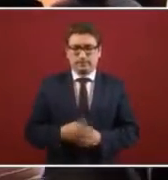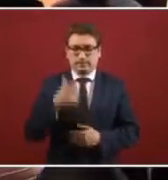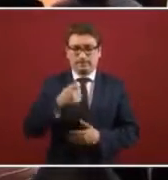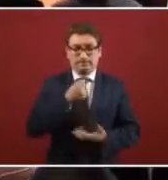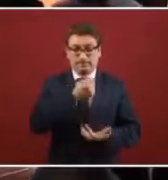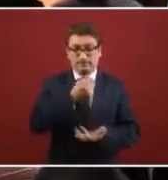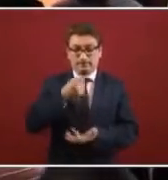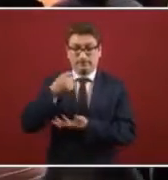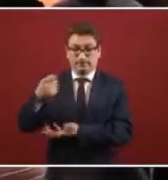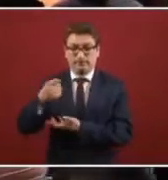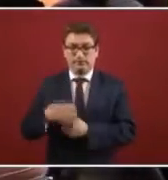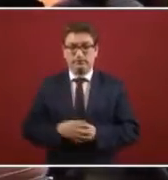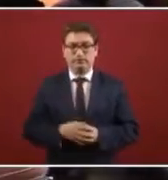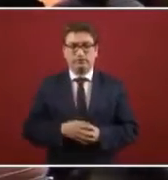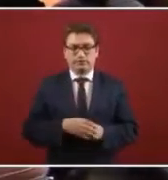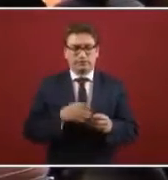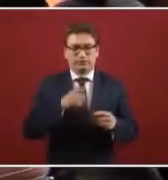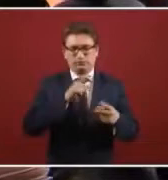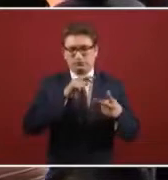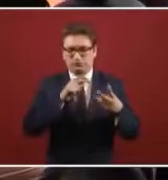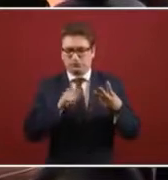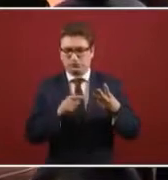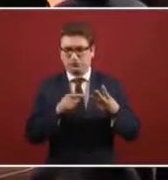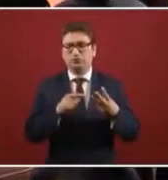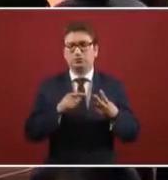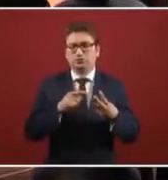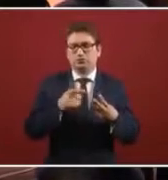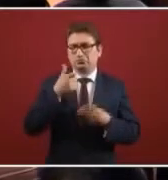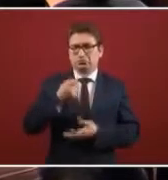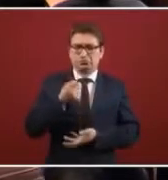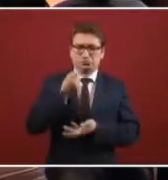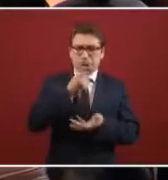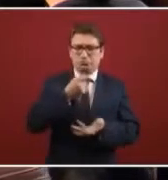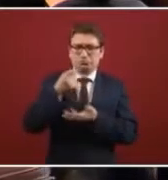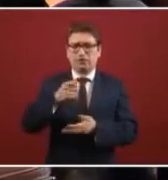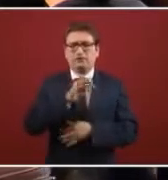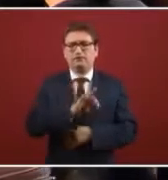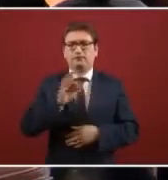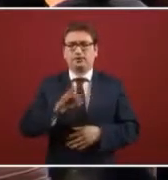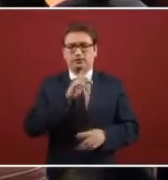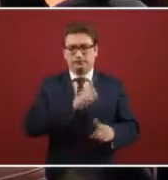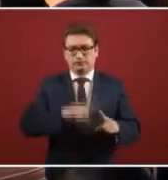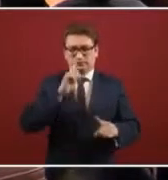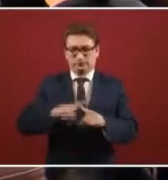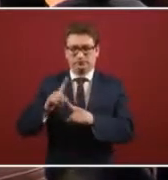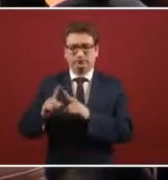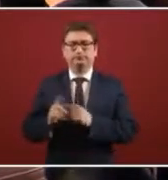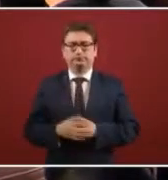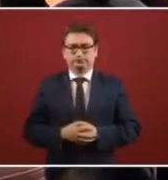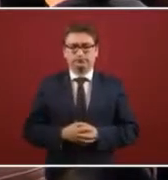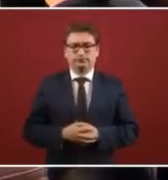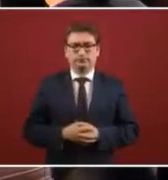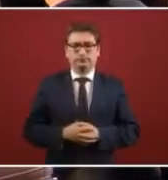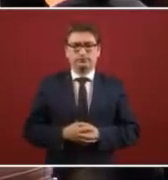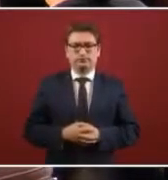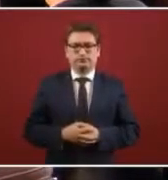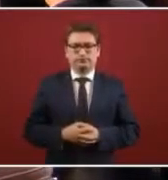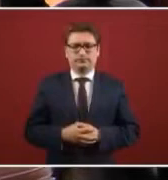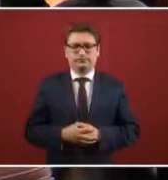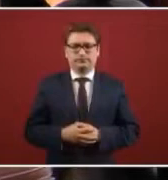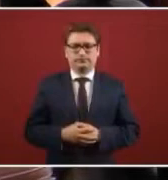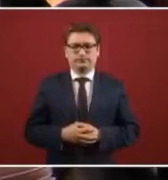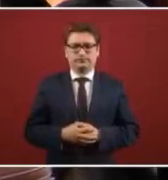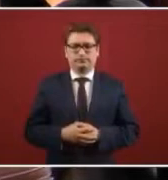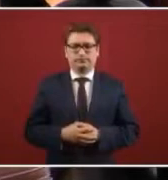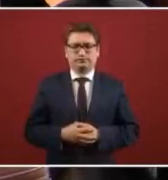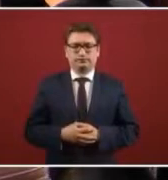adjudicaron a cada una de estas tres partes fueron en diferentes fechas. They were done in different Fueron dates. al interior